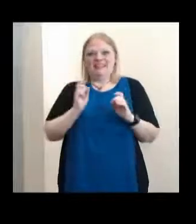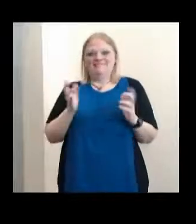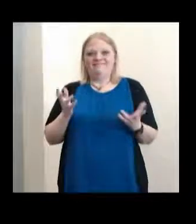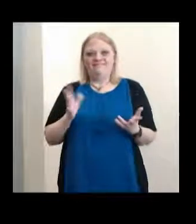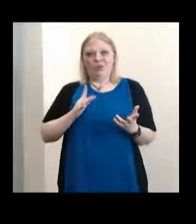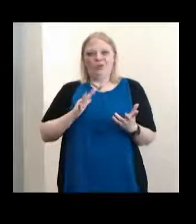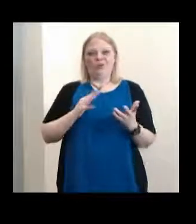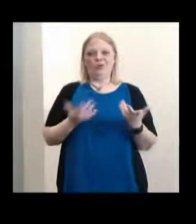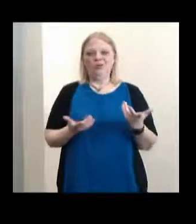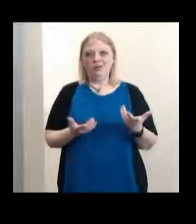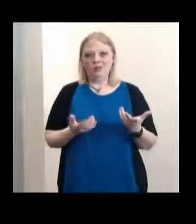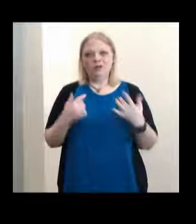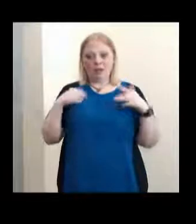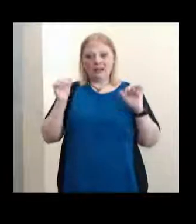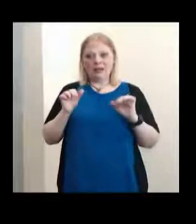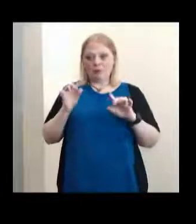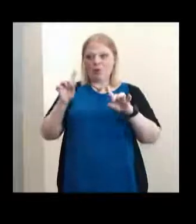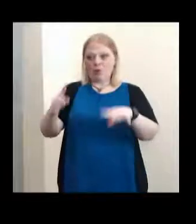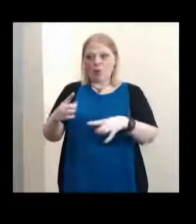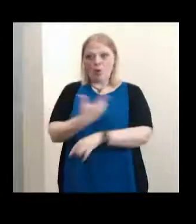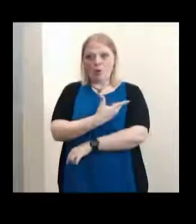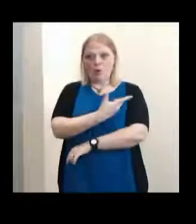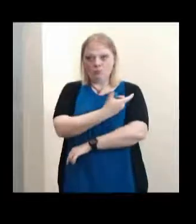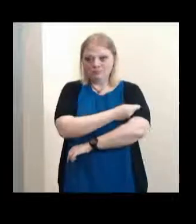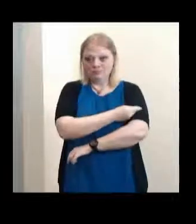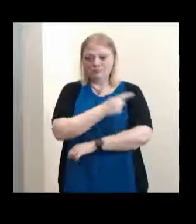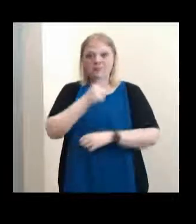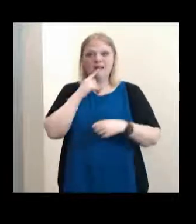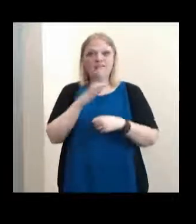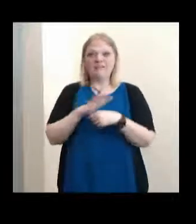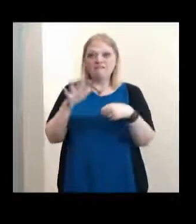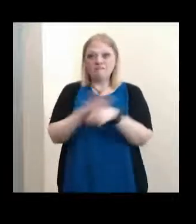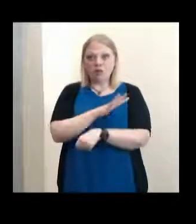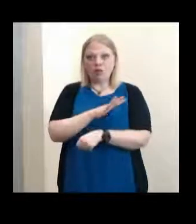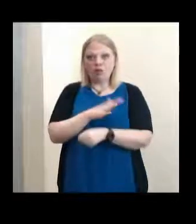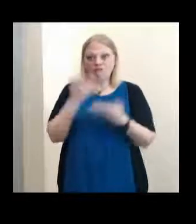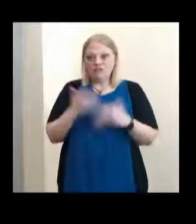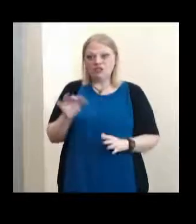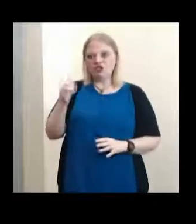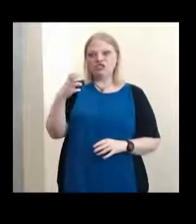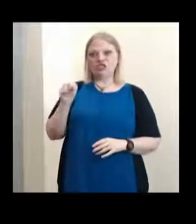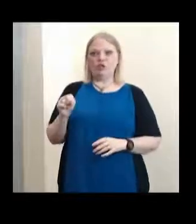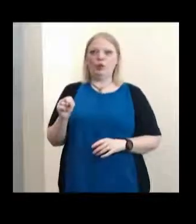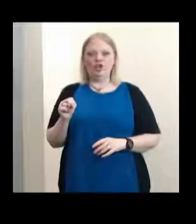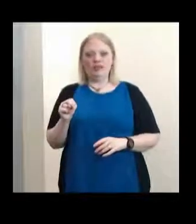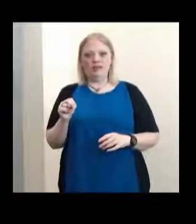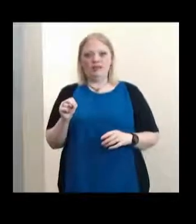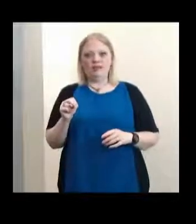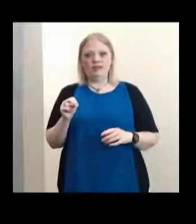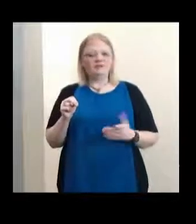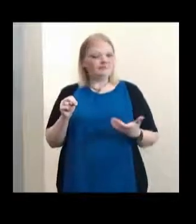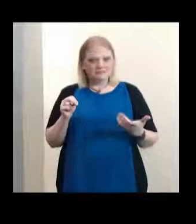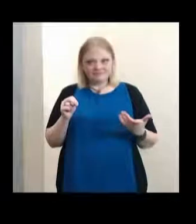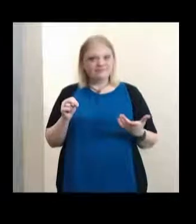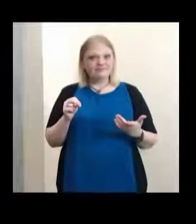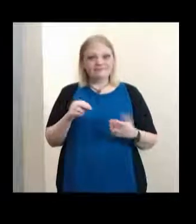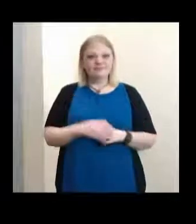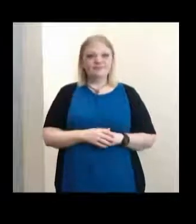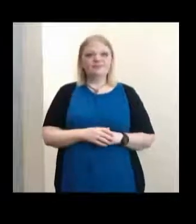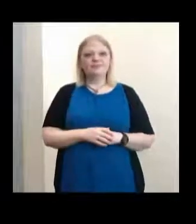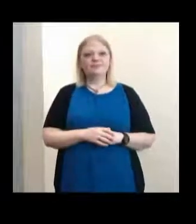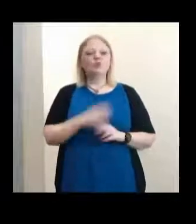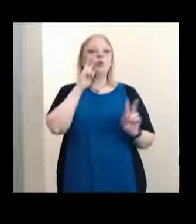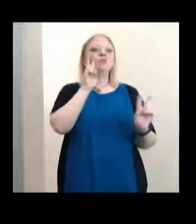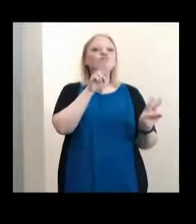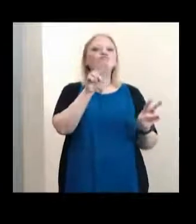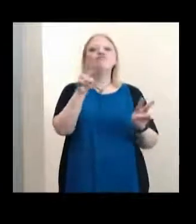was able to go and get vaccinated, and I was fully vaccinated in January. And when I see people out